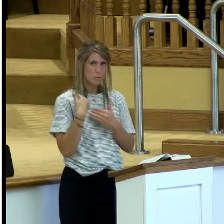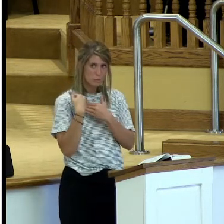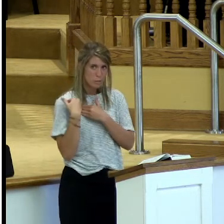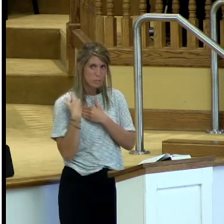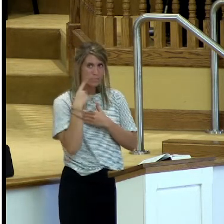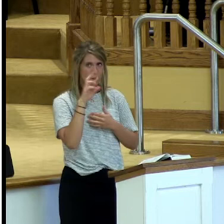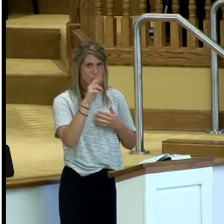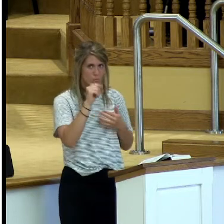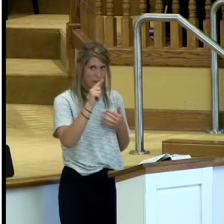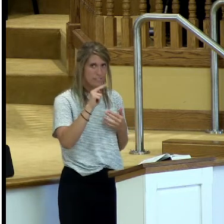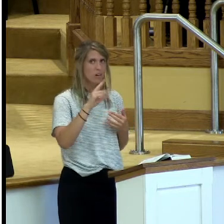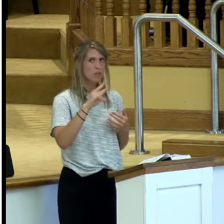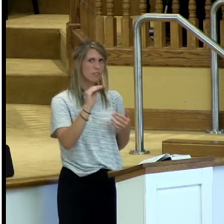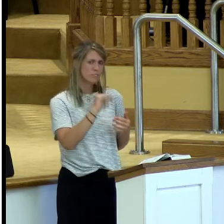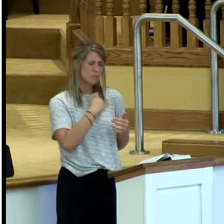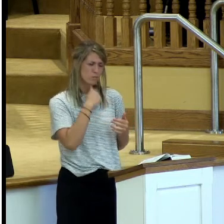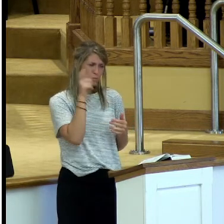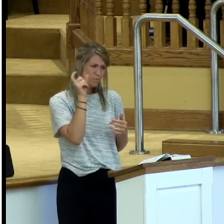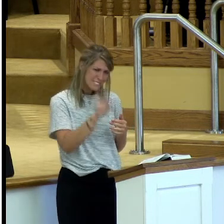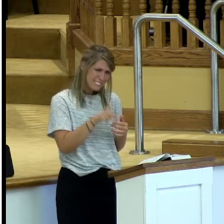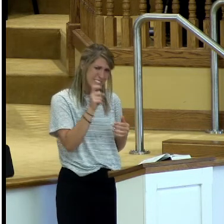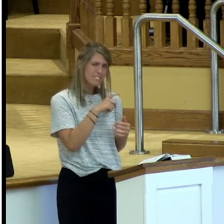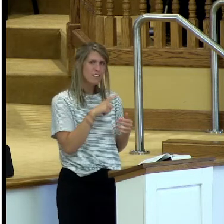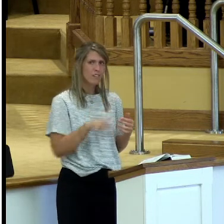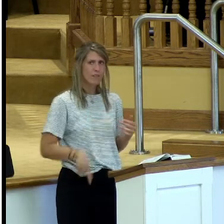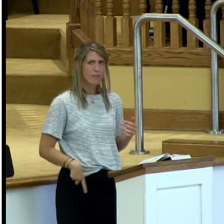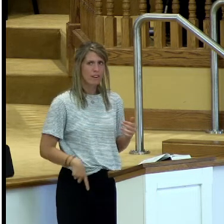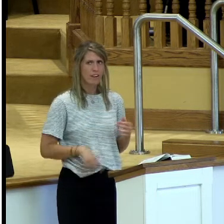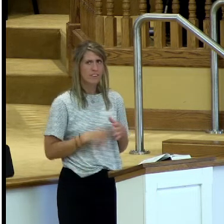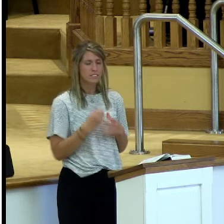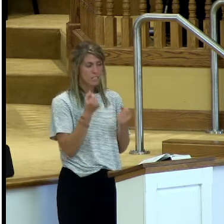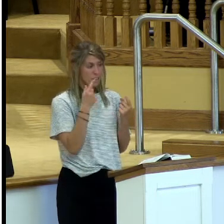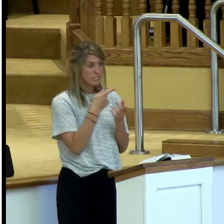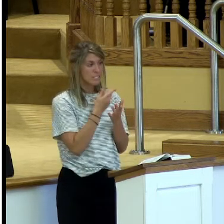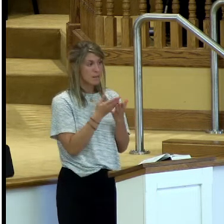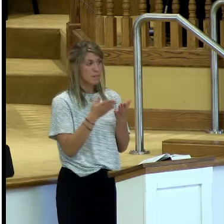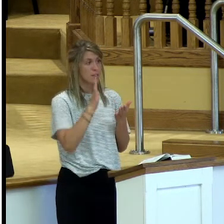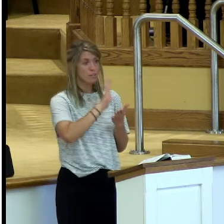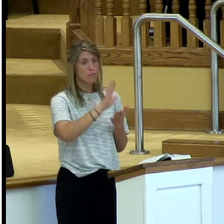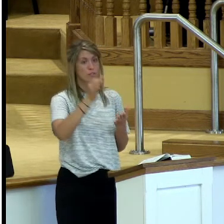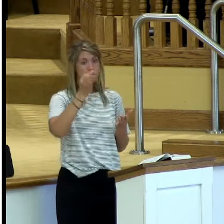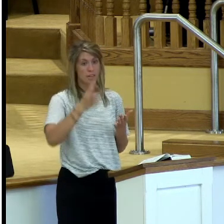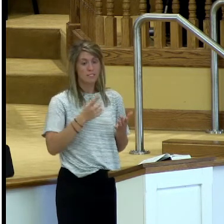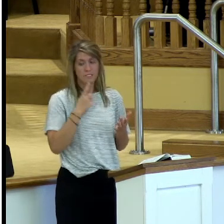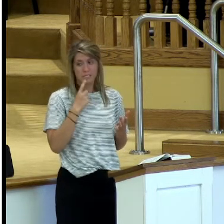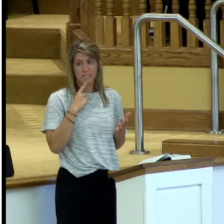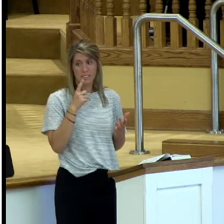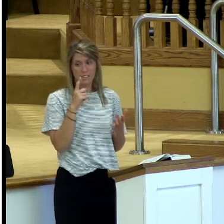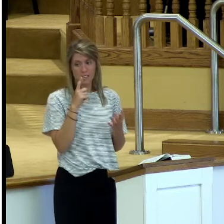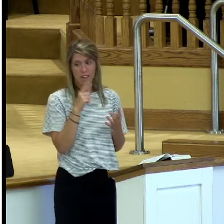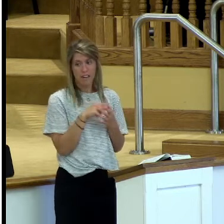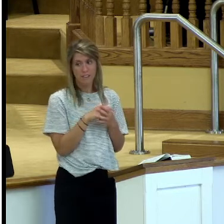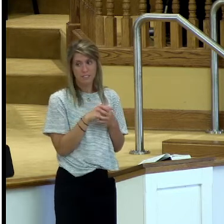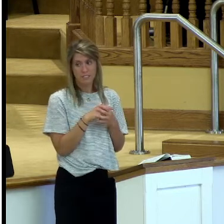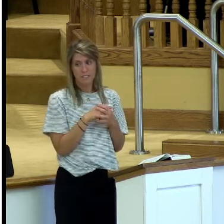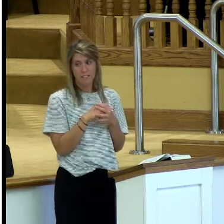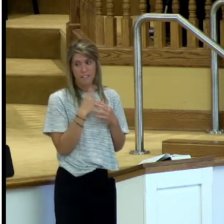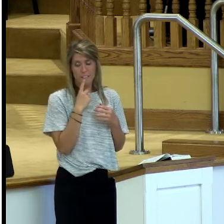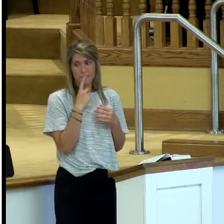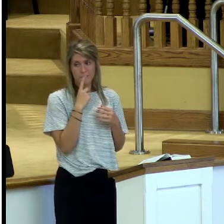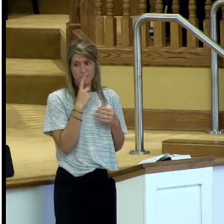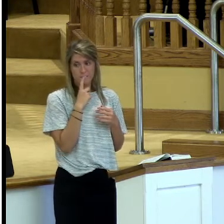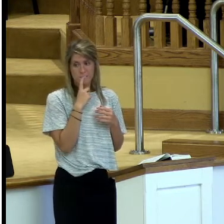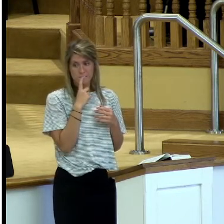for Raton and the souls that need the Lord. Understand something. Y'all's pastor said it, and I believe that's the last slide. You can cut it off.